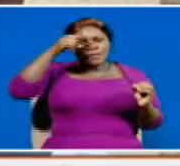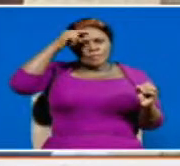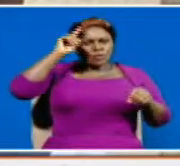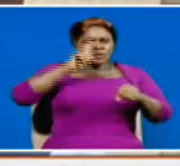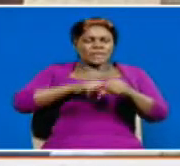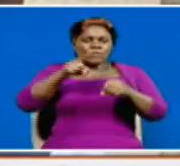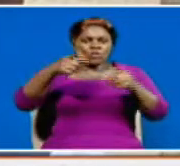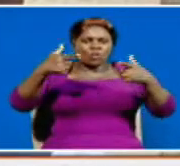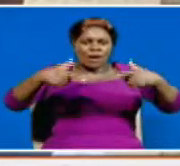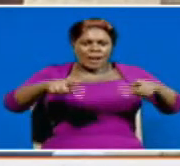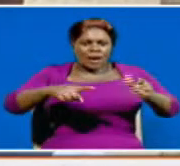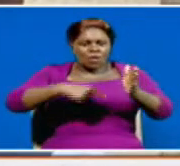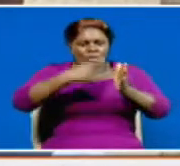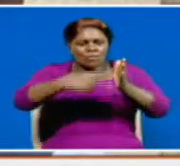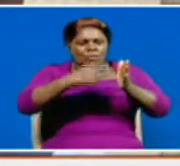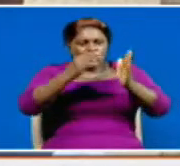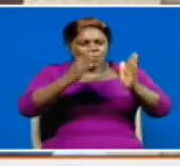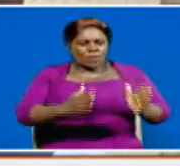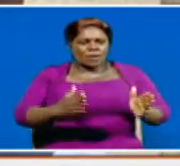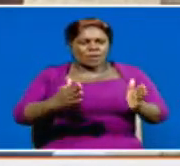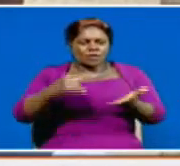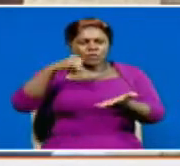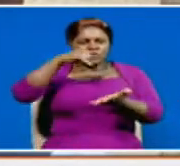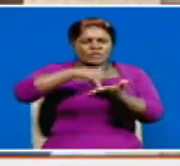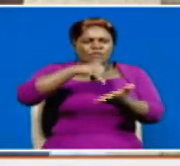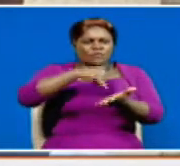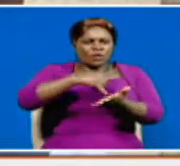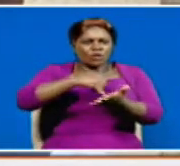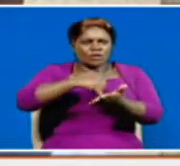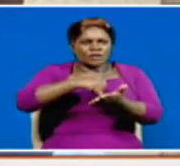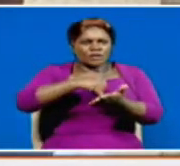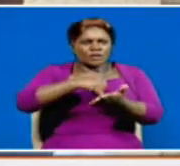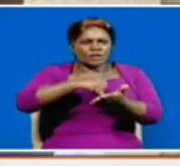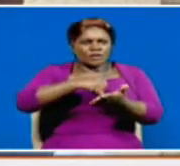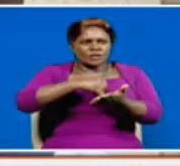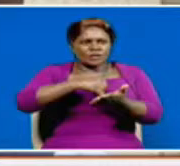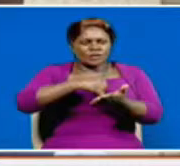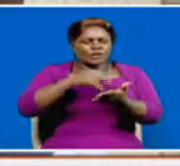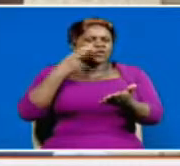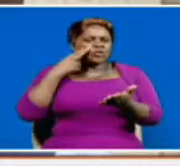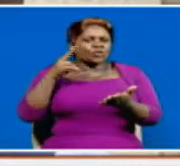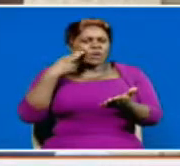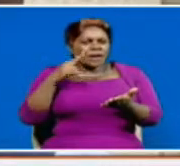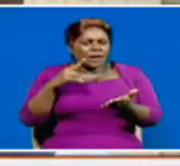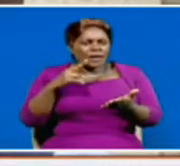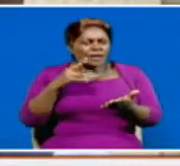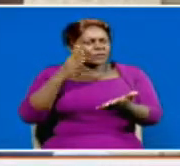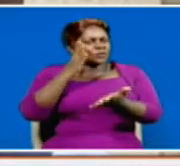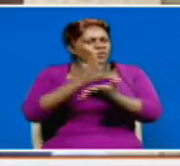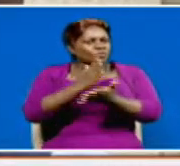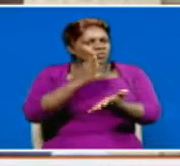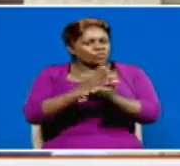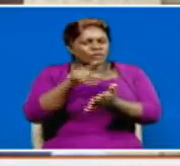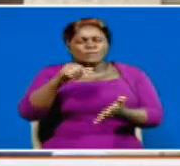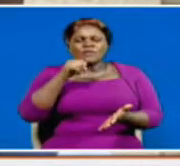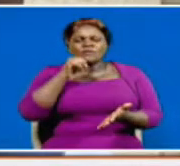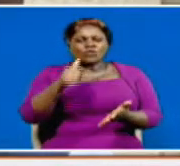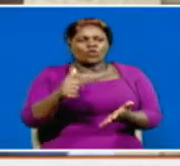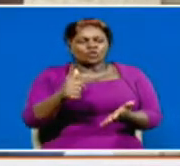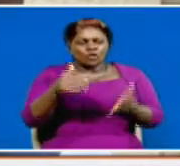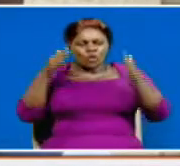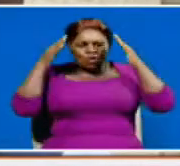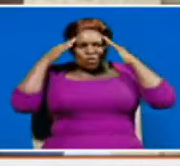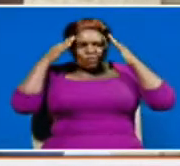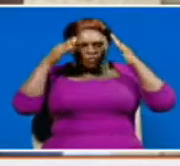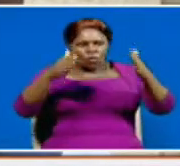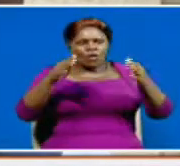when you allow a miller to be involved in the importation of sugar, definitely they will not now focus